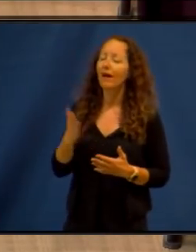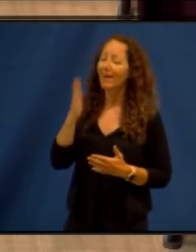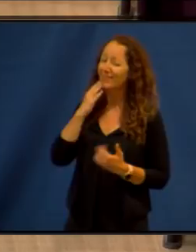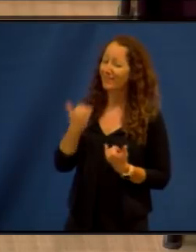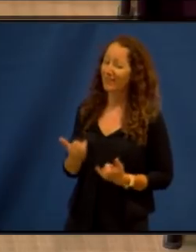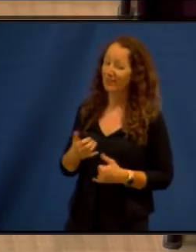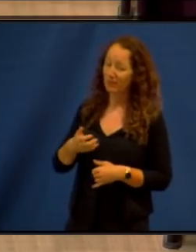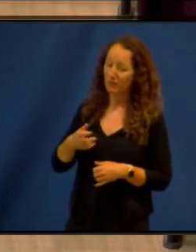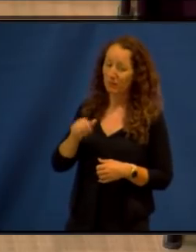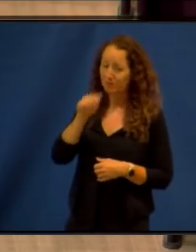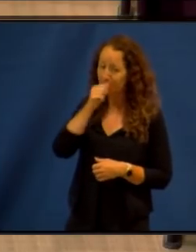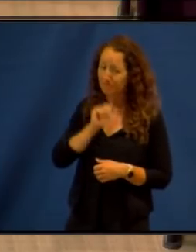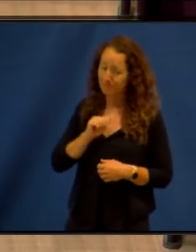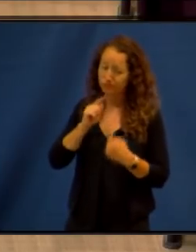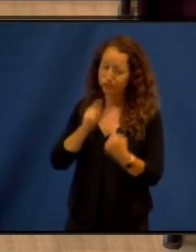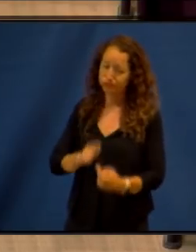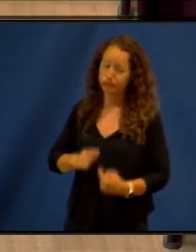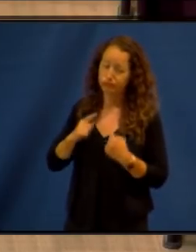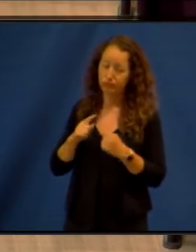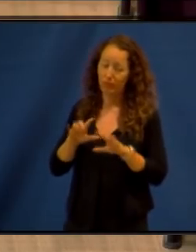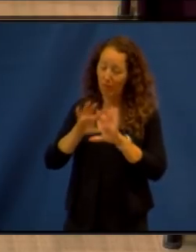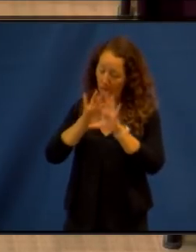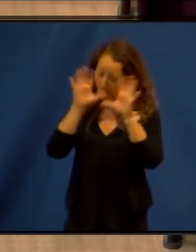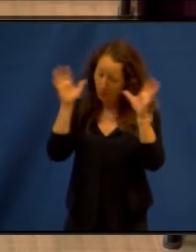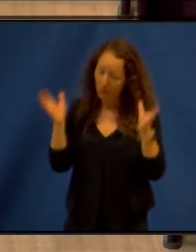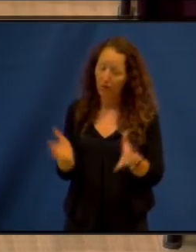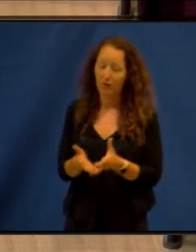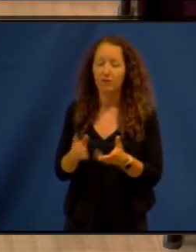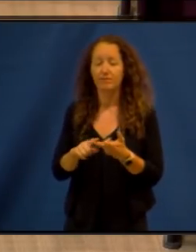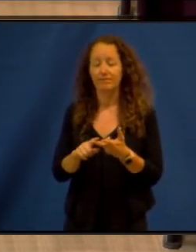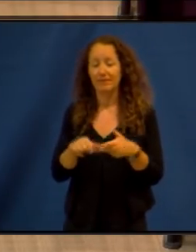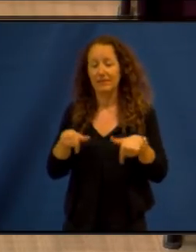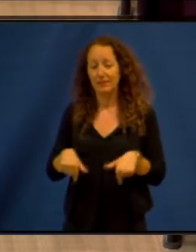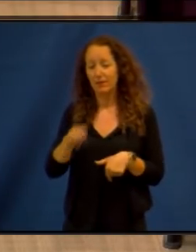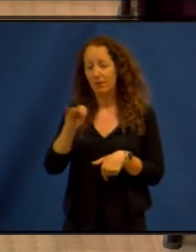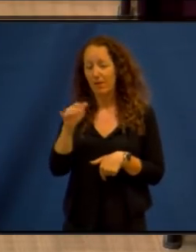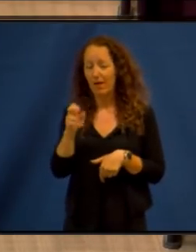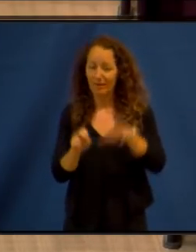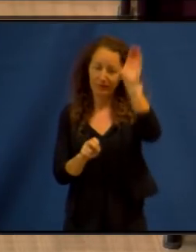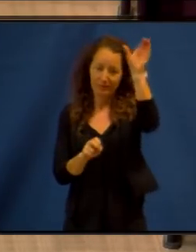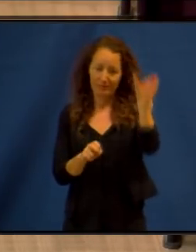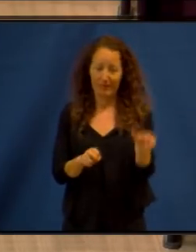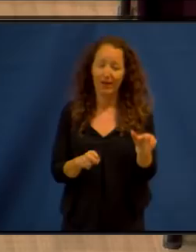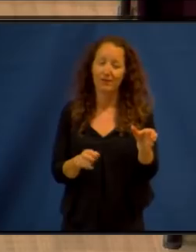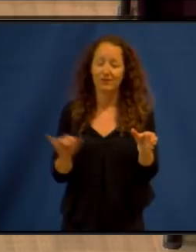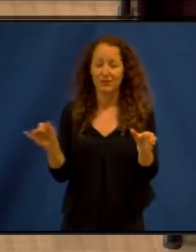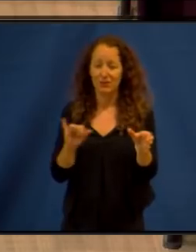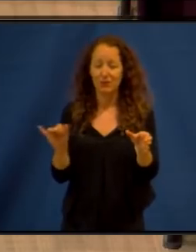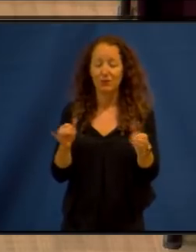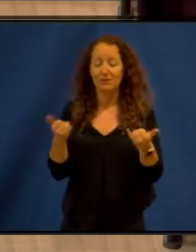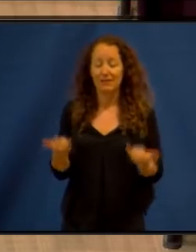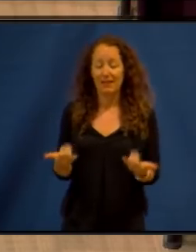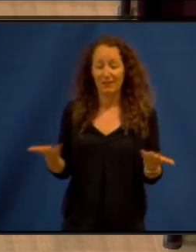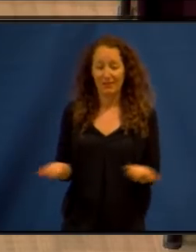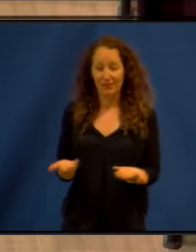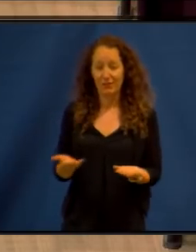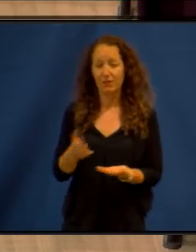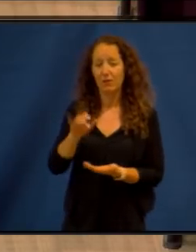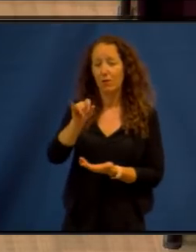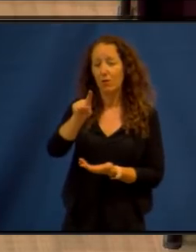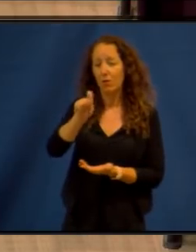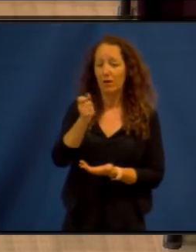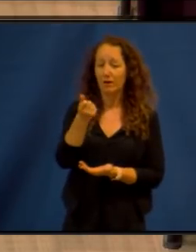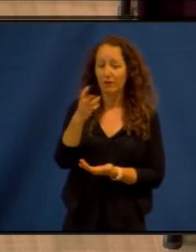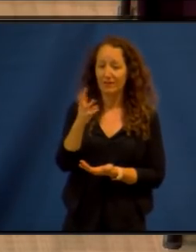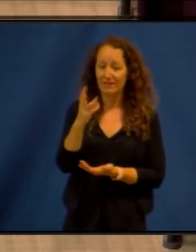now throughout the world, through our county as well. We have 116 cases as of now, with 76